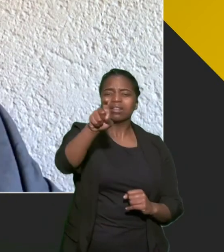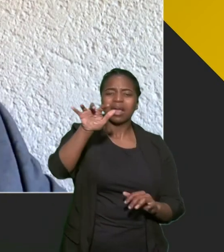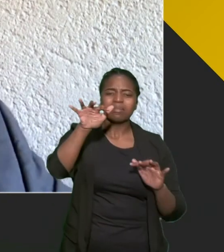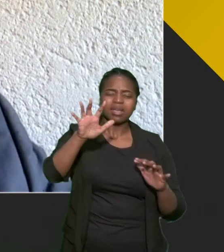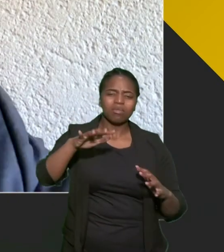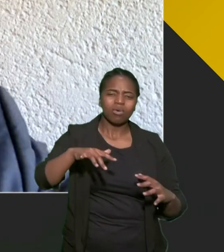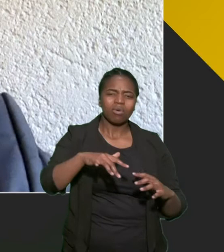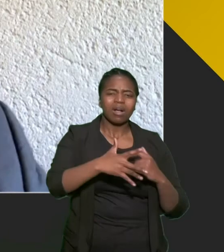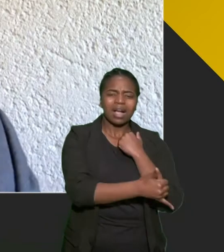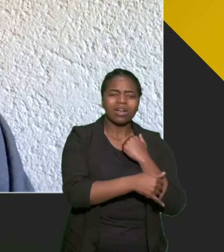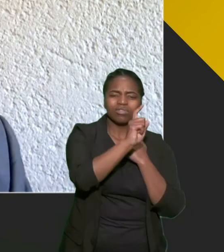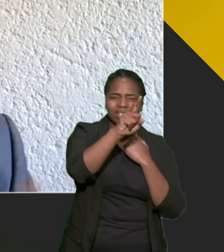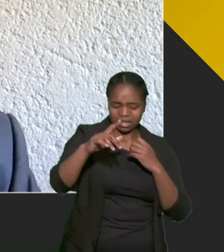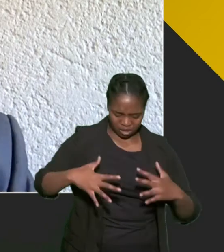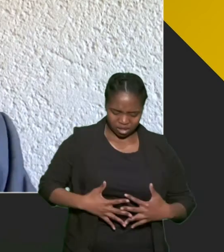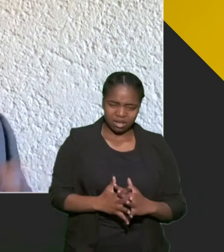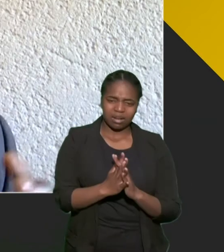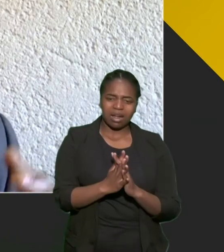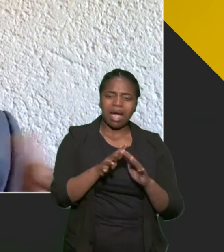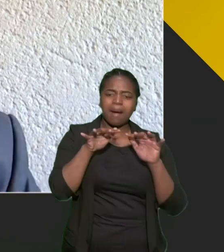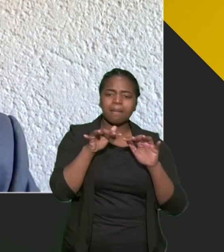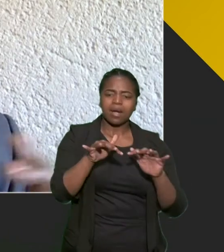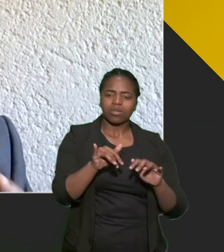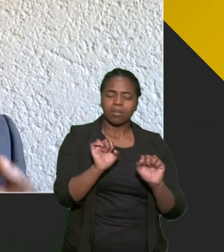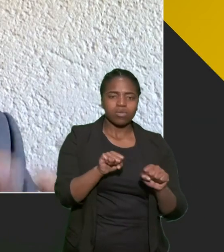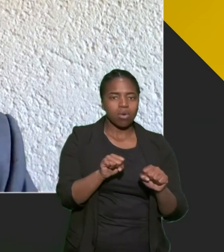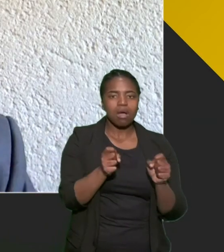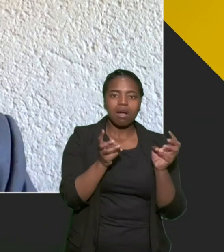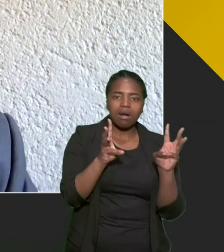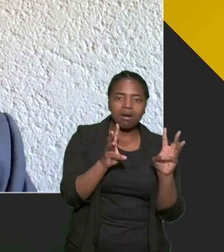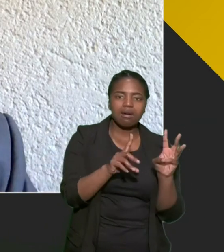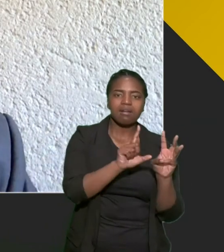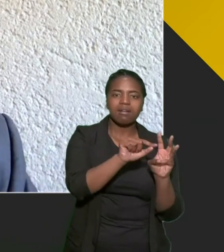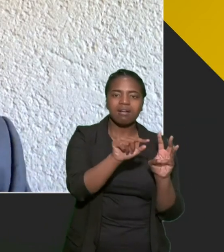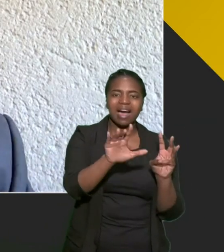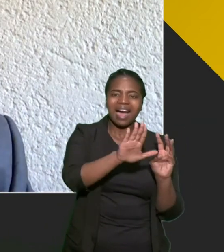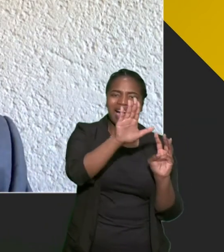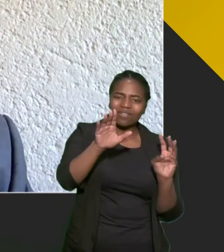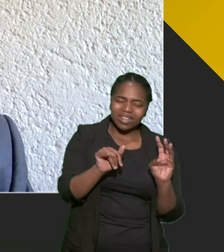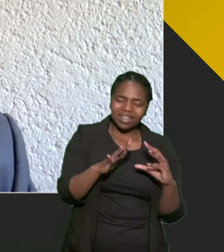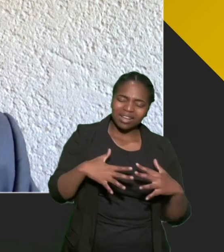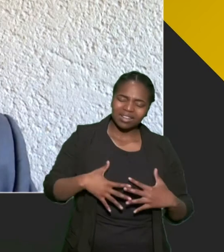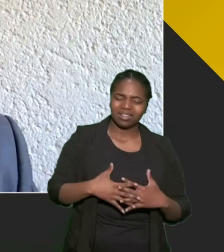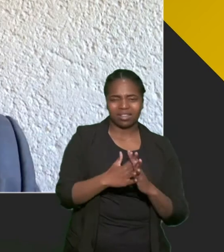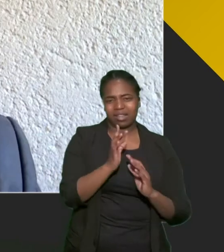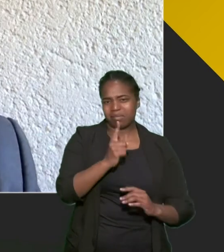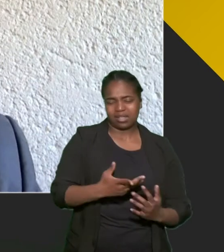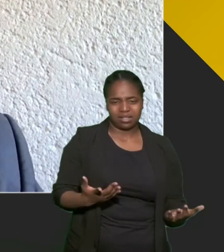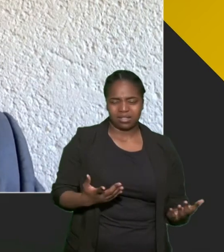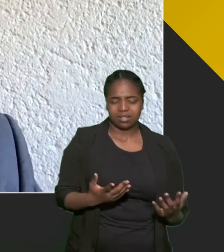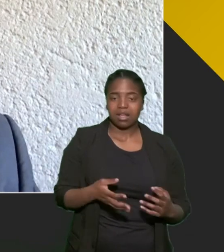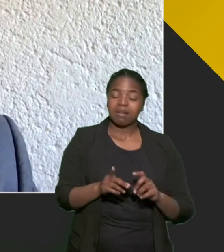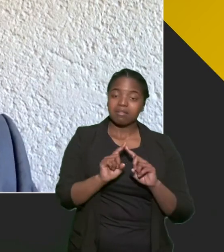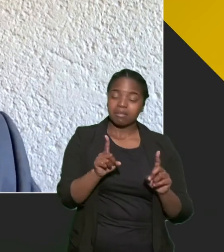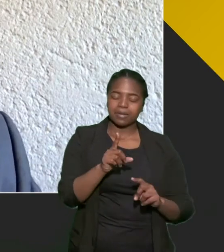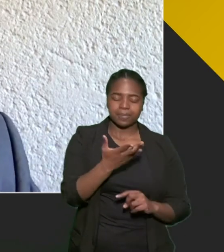ama collaborations ukuthi abantu bathole indawo zokubuka abanye abantu ngendlela healthy. But going back